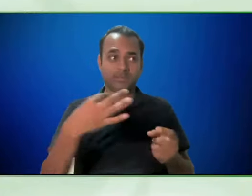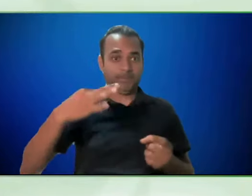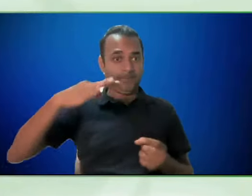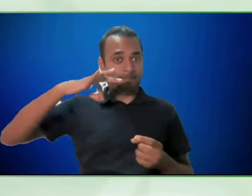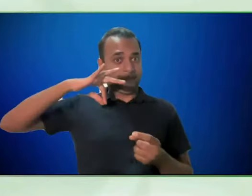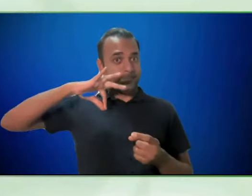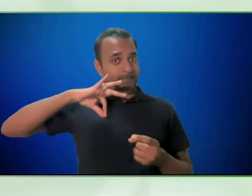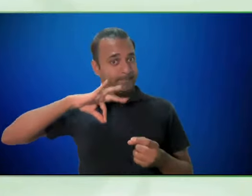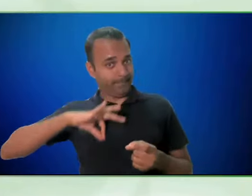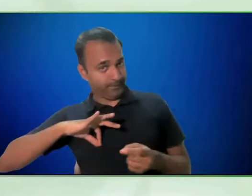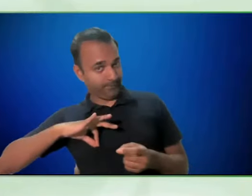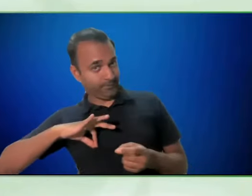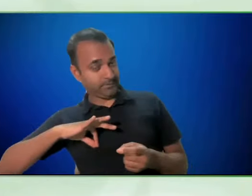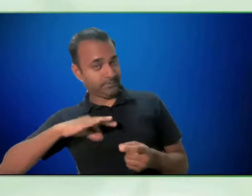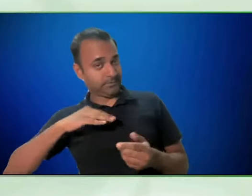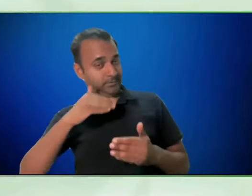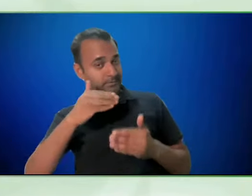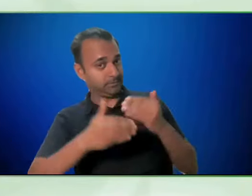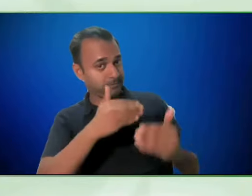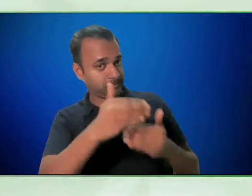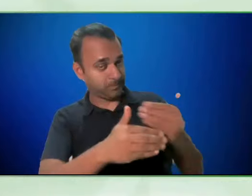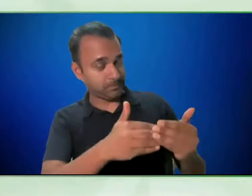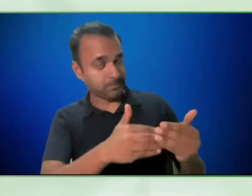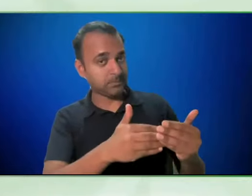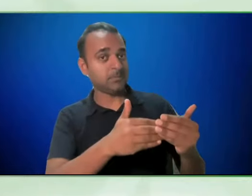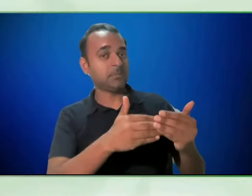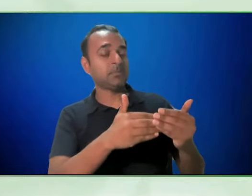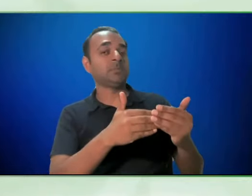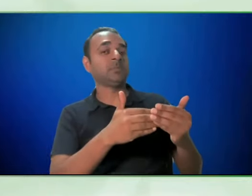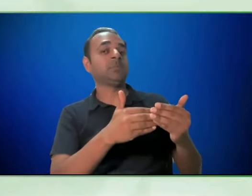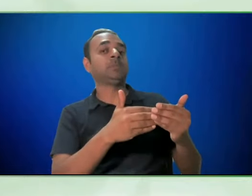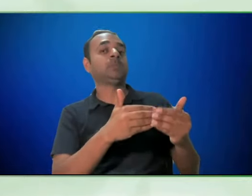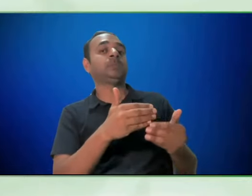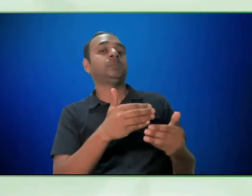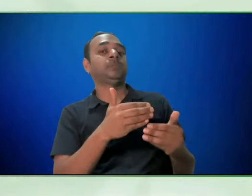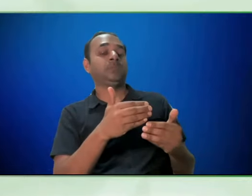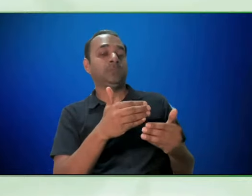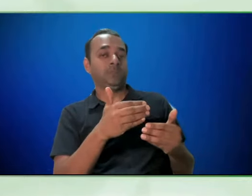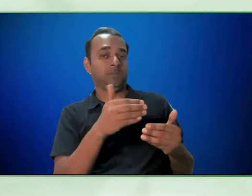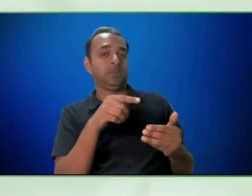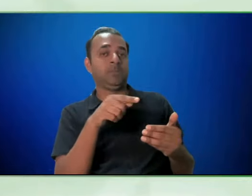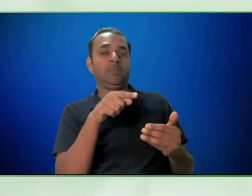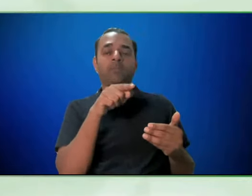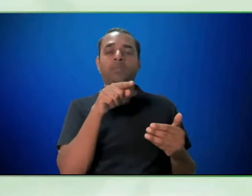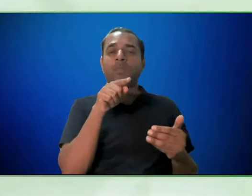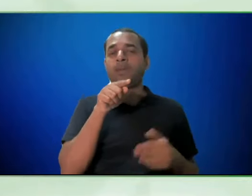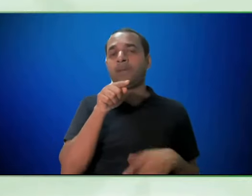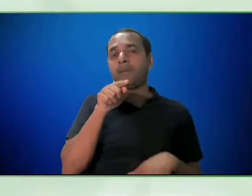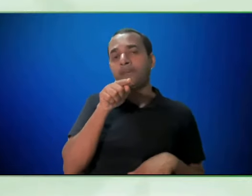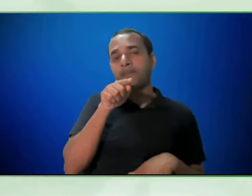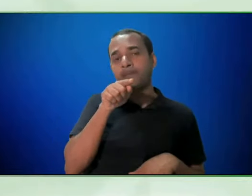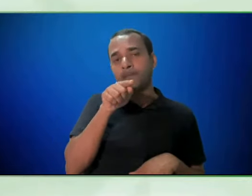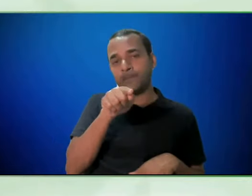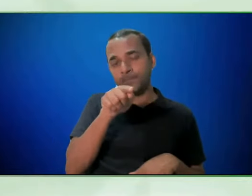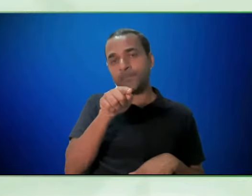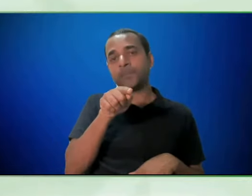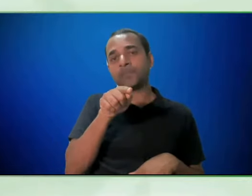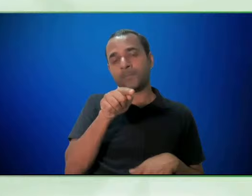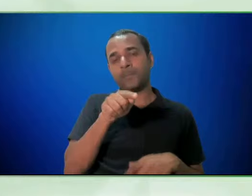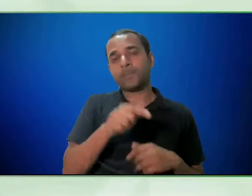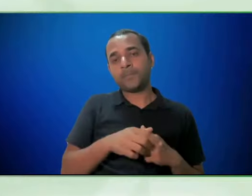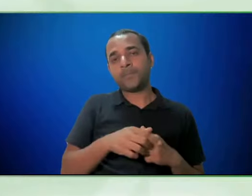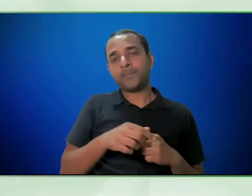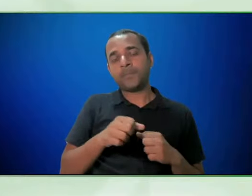easy to get the data, and also for this kind of